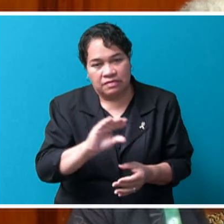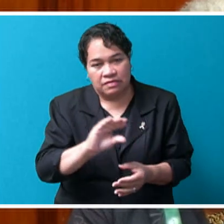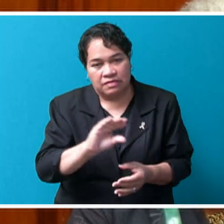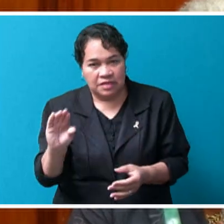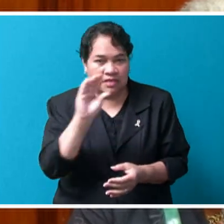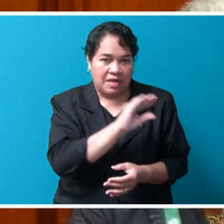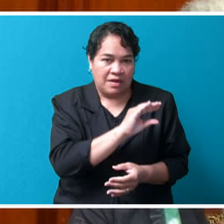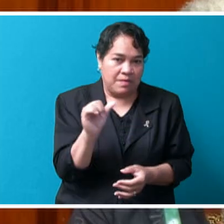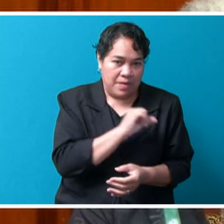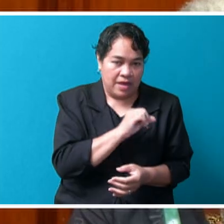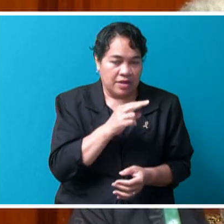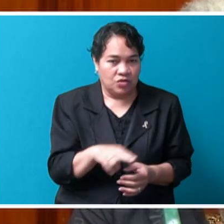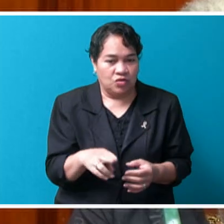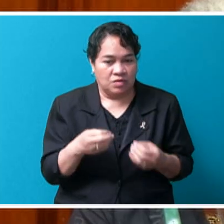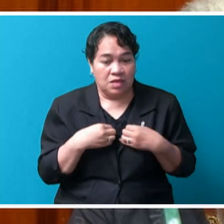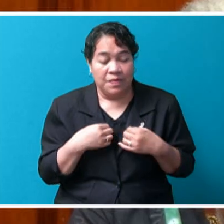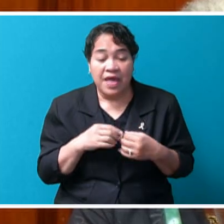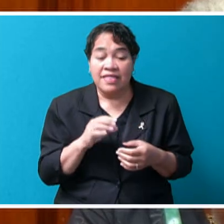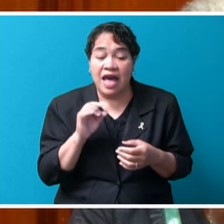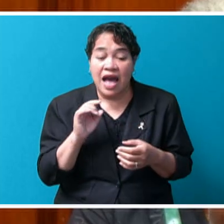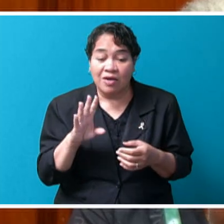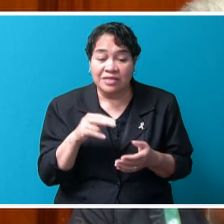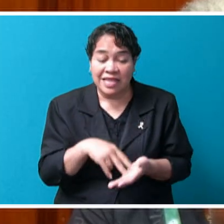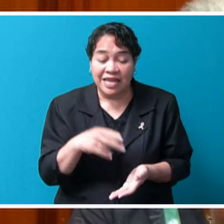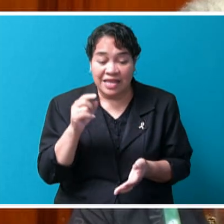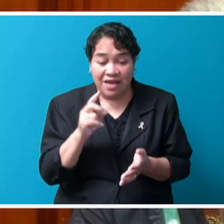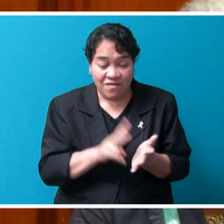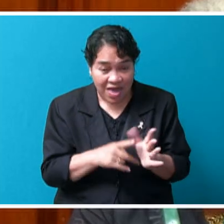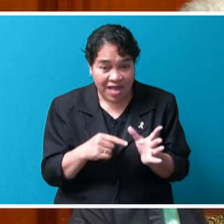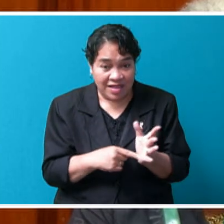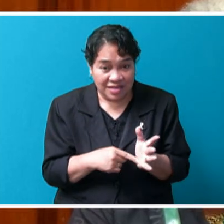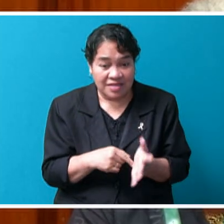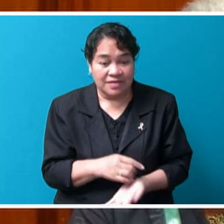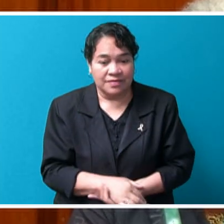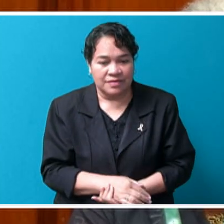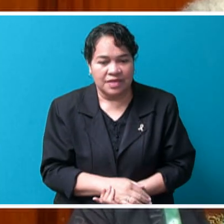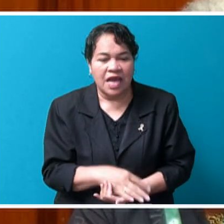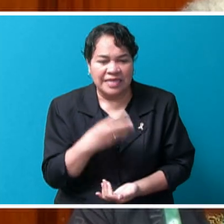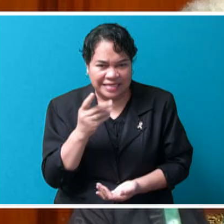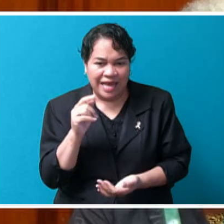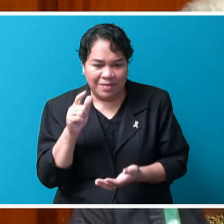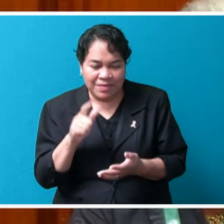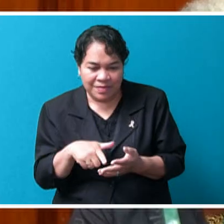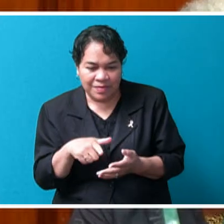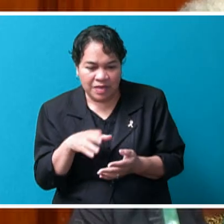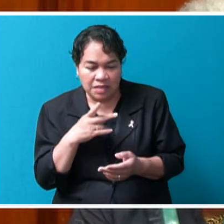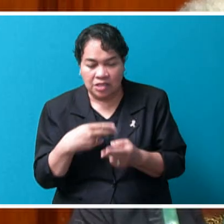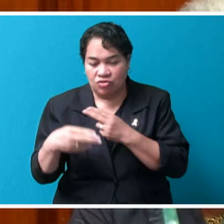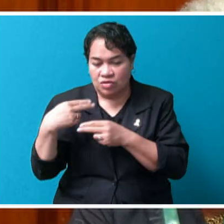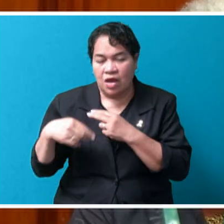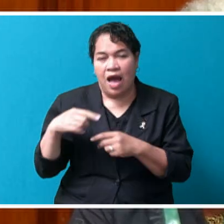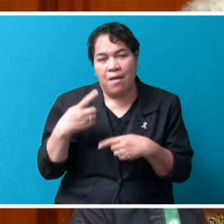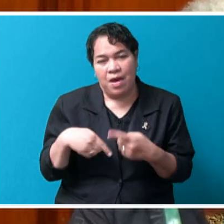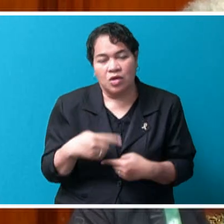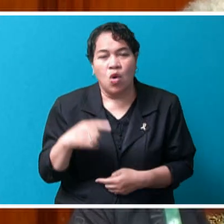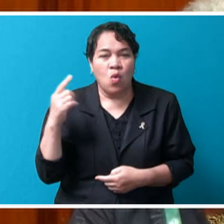Mr. Speaker, sir, total outstanding VAT refund liabilities have historically tracked around 160 to